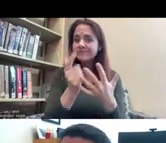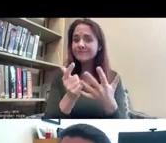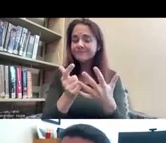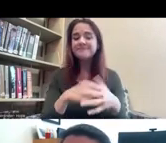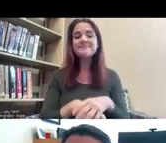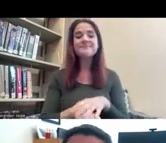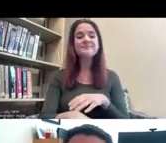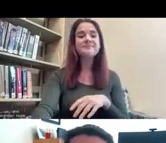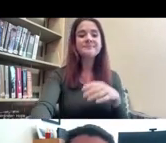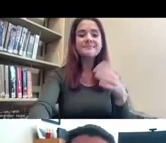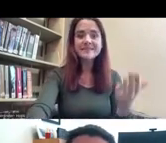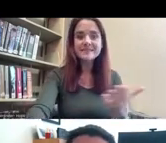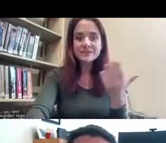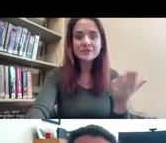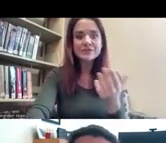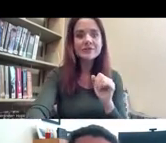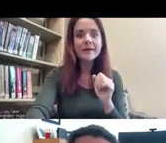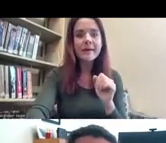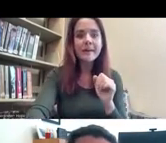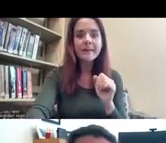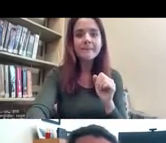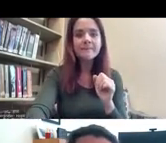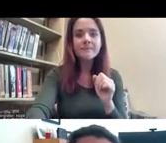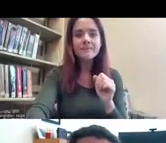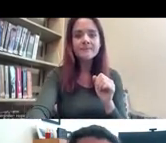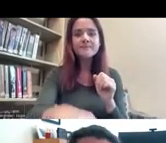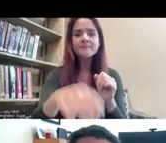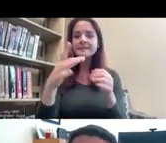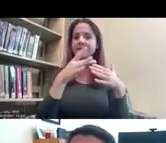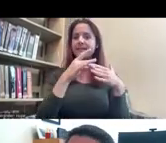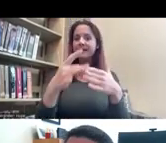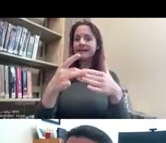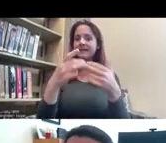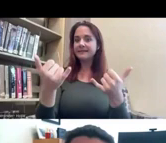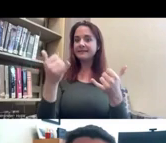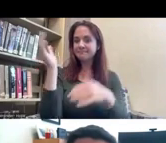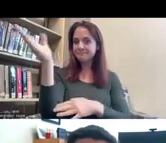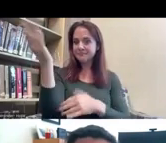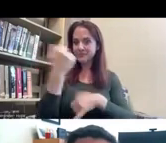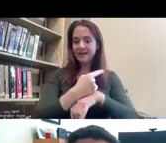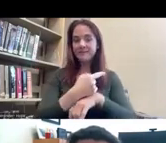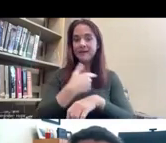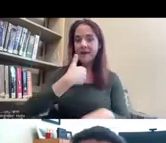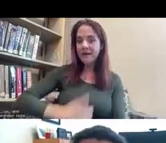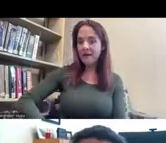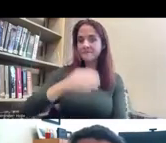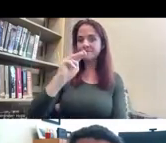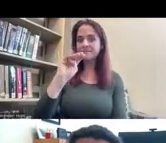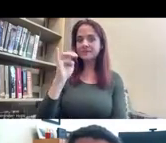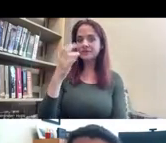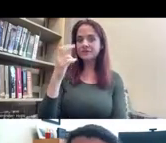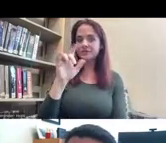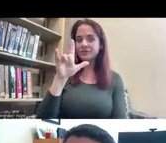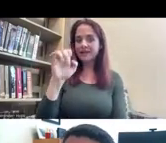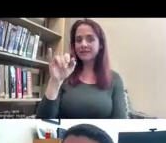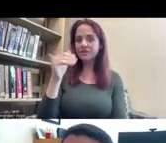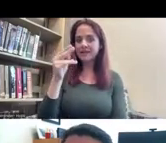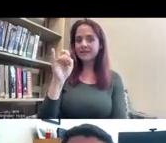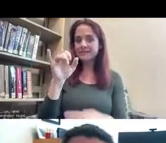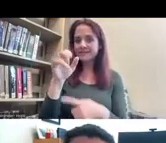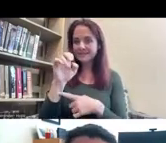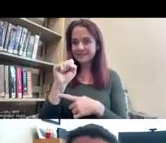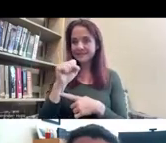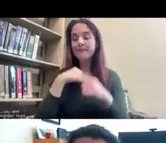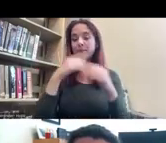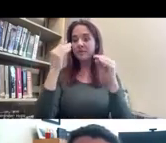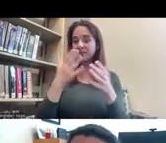that is here leading this seminar today. So I'm Michelle Janelsons. I am a professor here